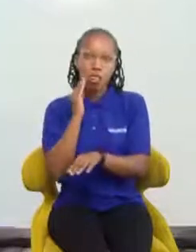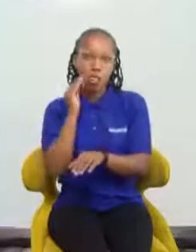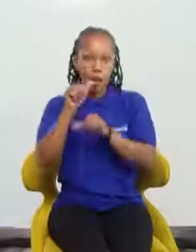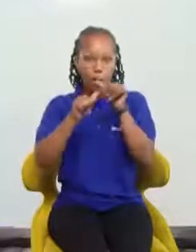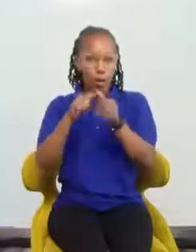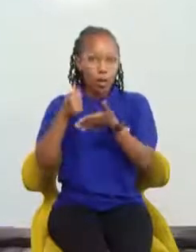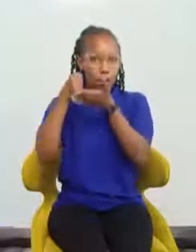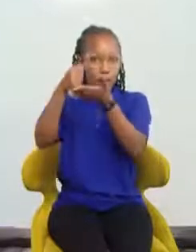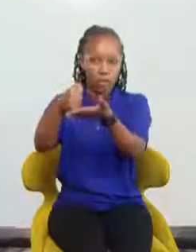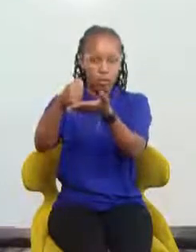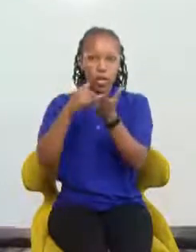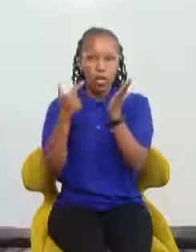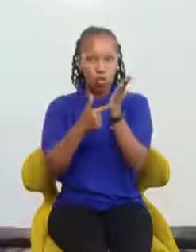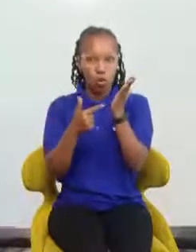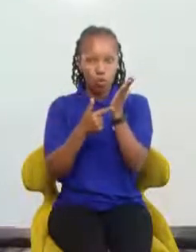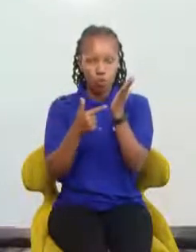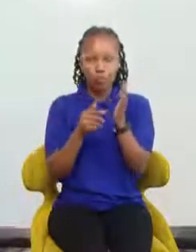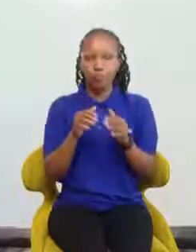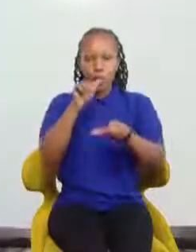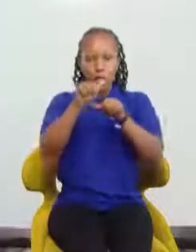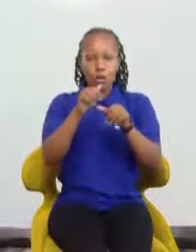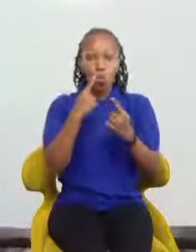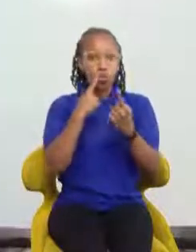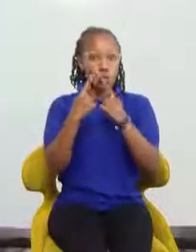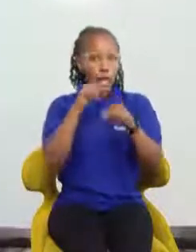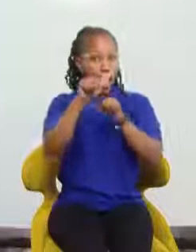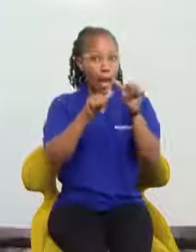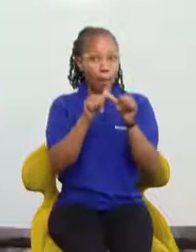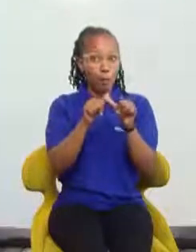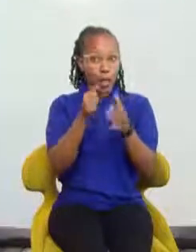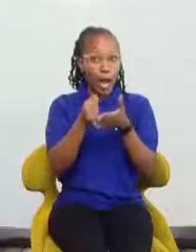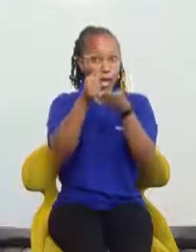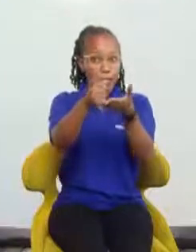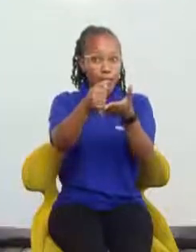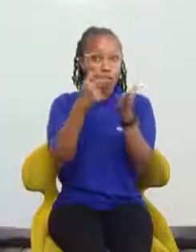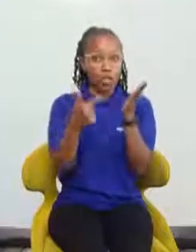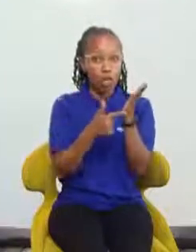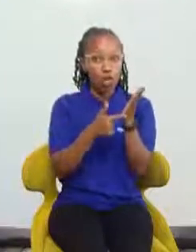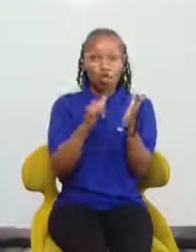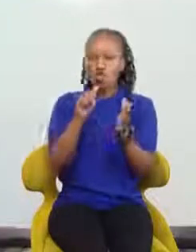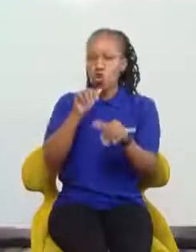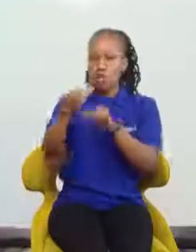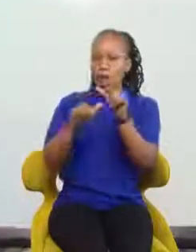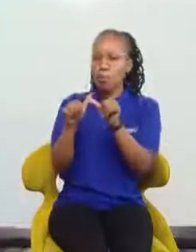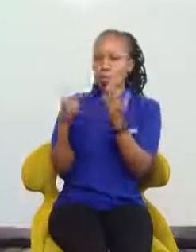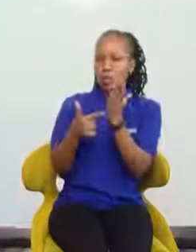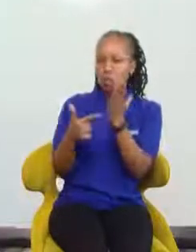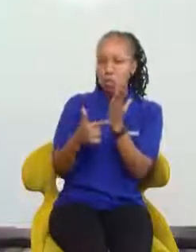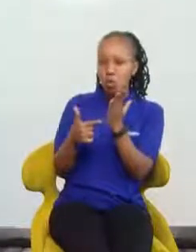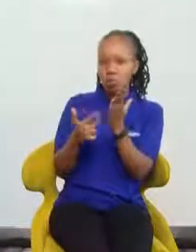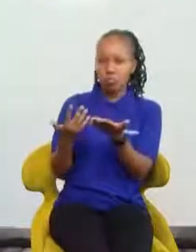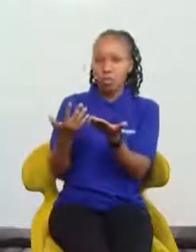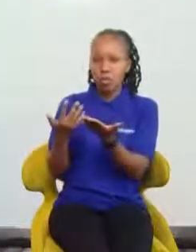technology. I want to keep in mind when we're talking about assistive technology, it's not just technology like screen readers or